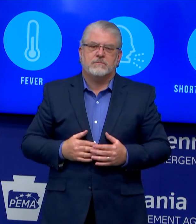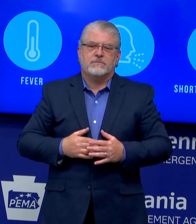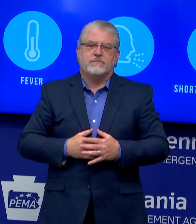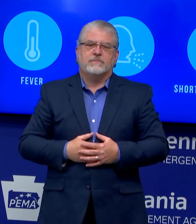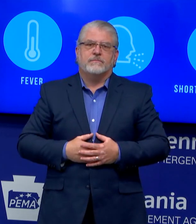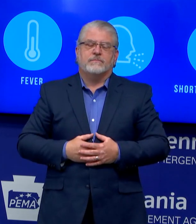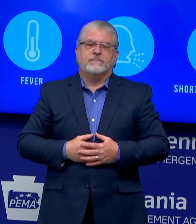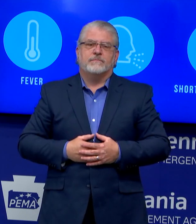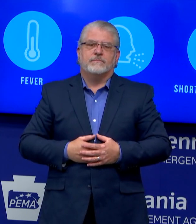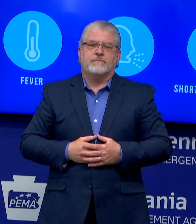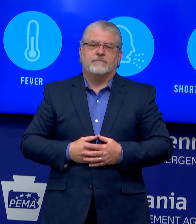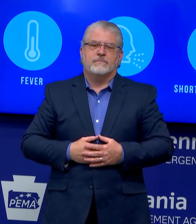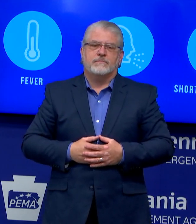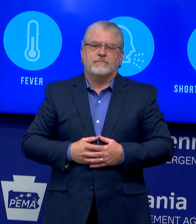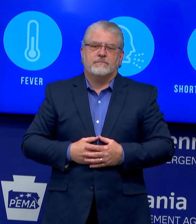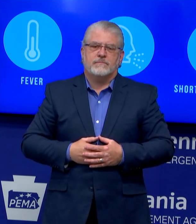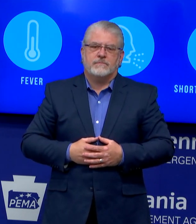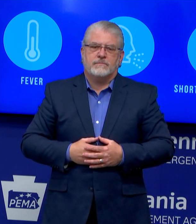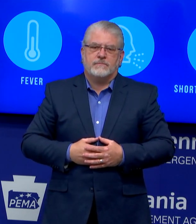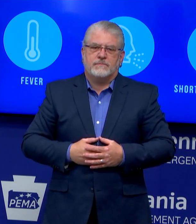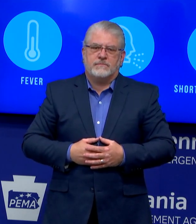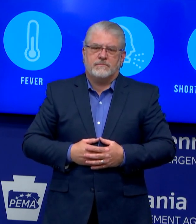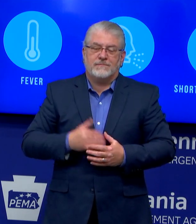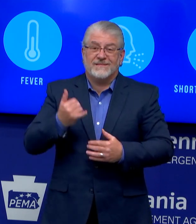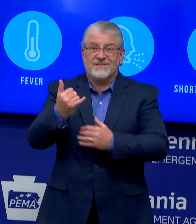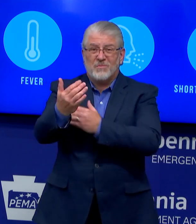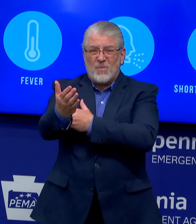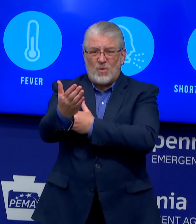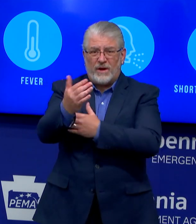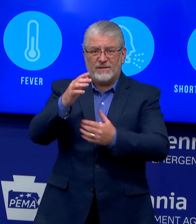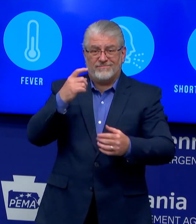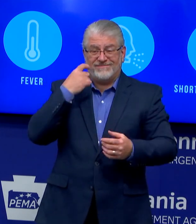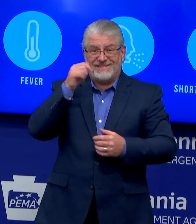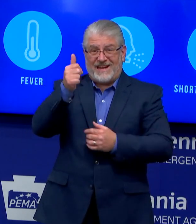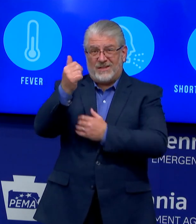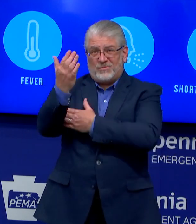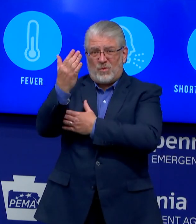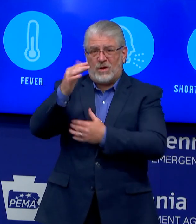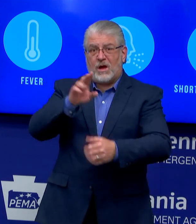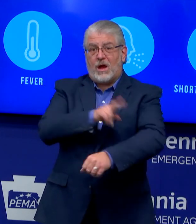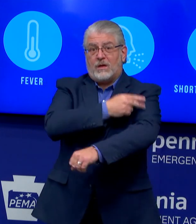As of 10 a.m. this morning, hospitals have reported approximately